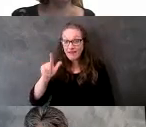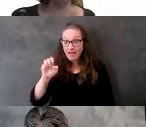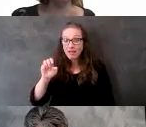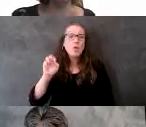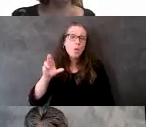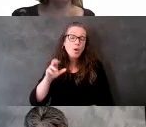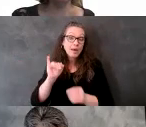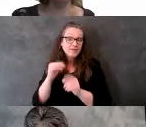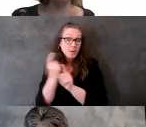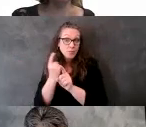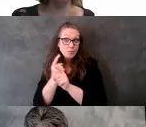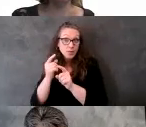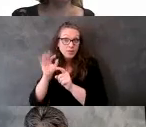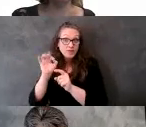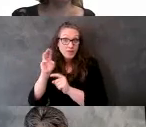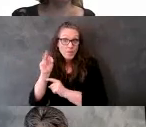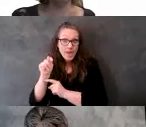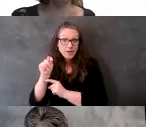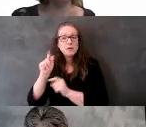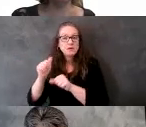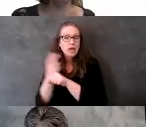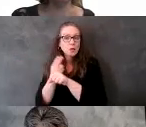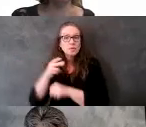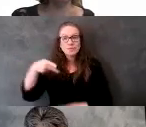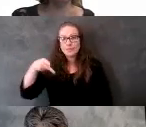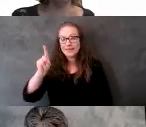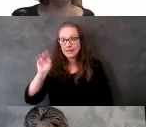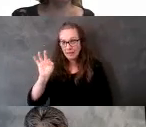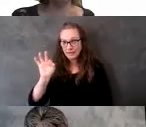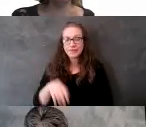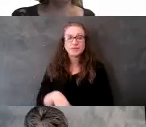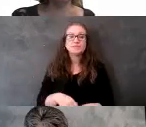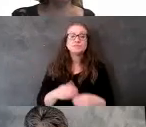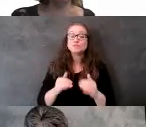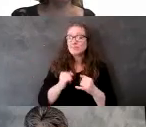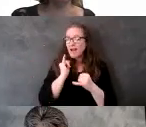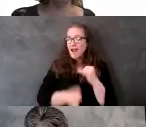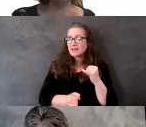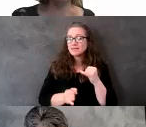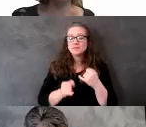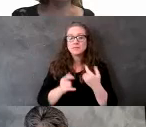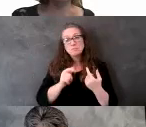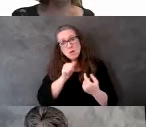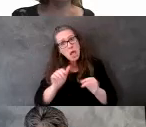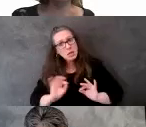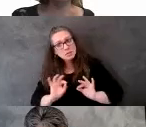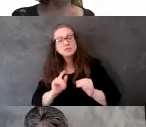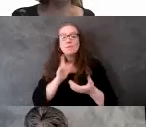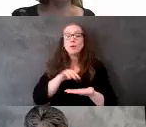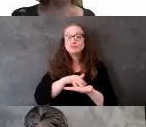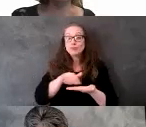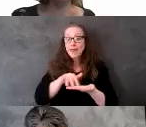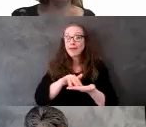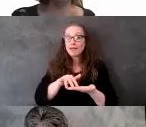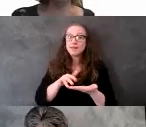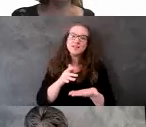PDFs. And last but certainly not least, Braille is still used, although the Braille language is kind of